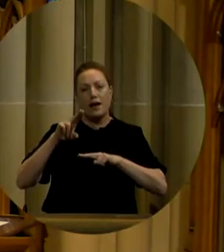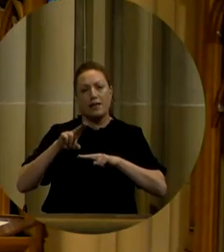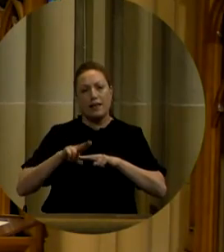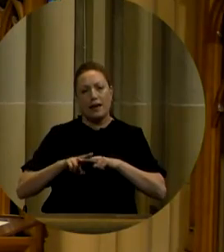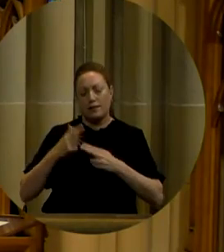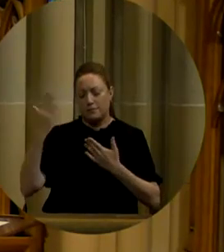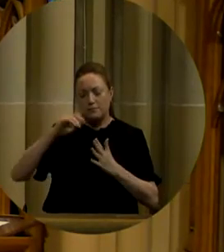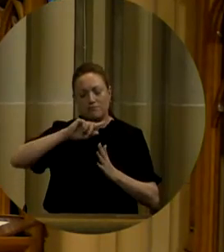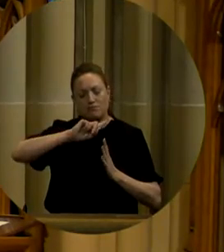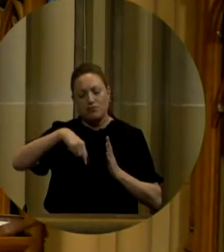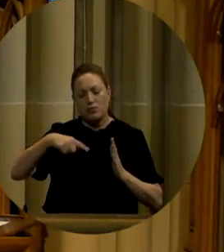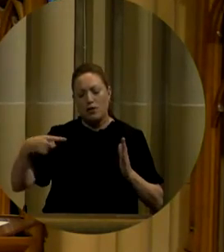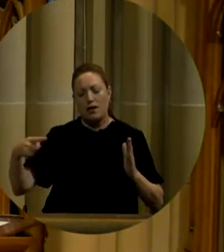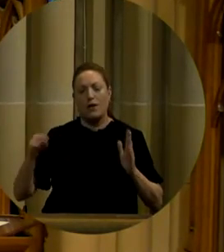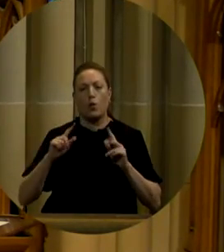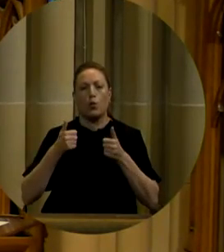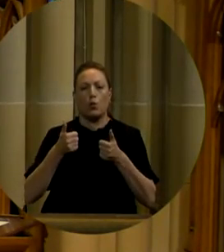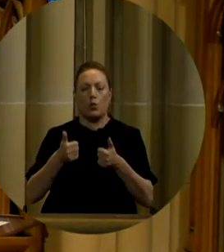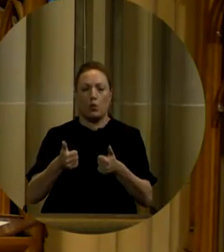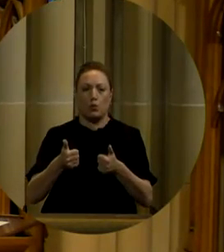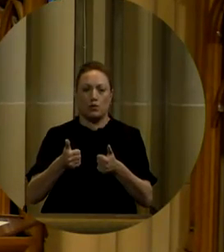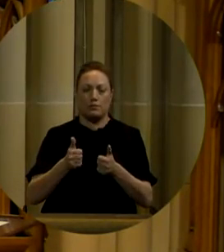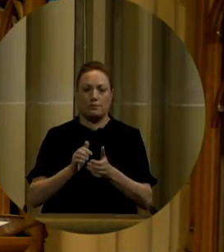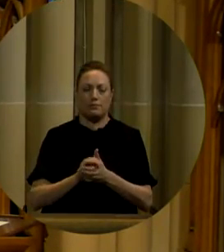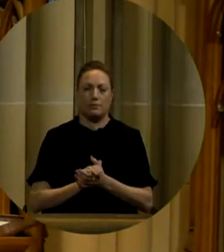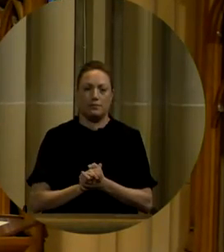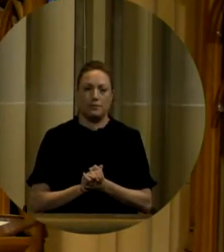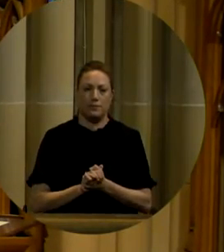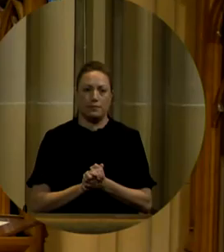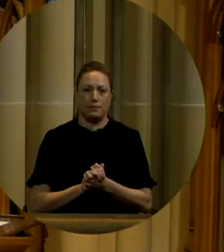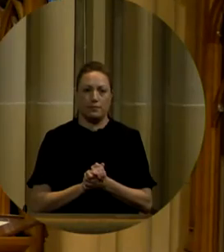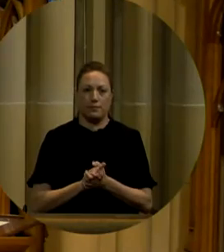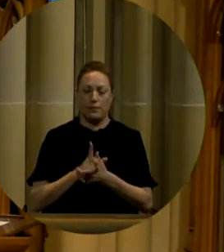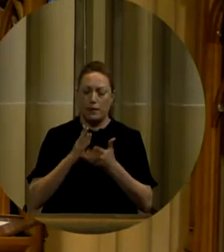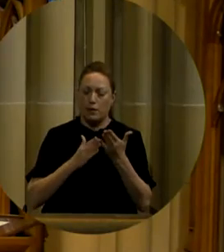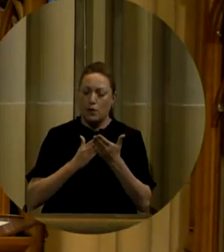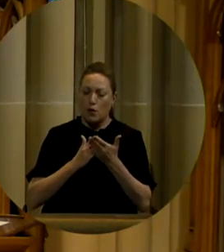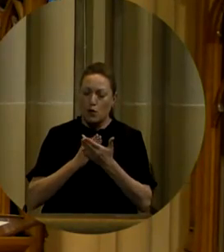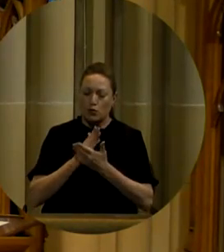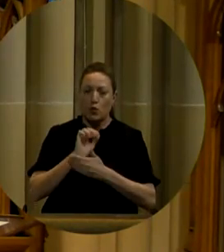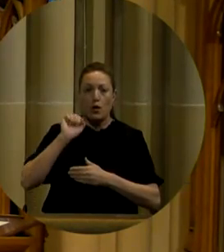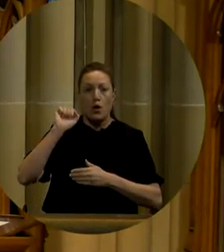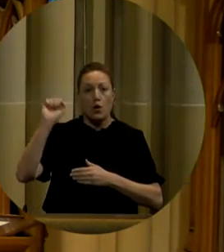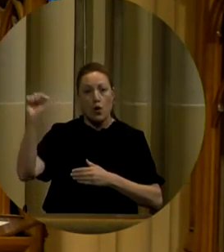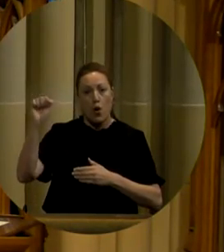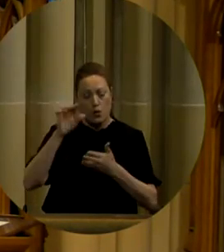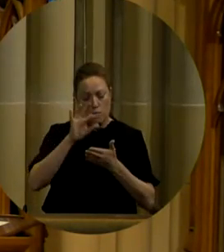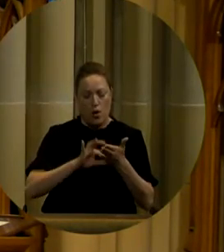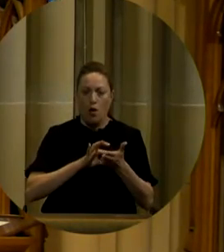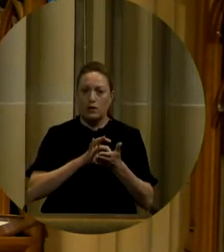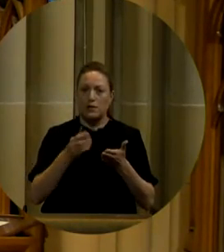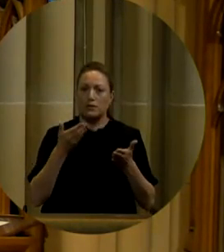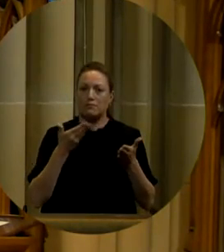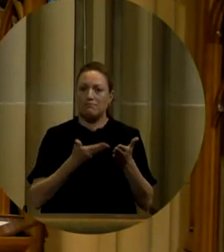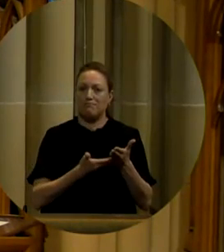infinite goodness. For by the word of your Son's